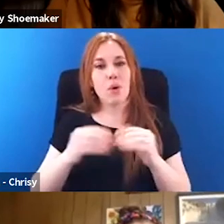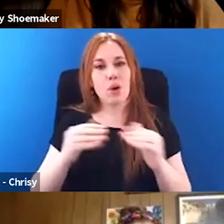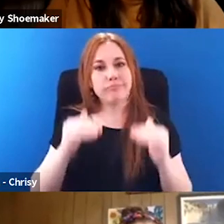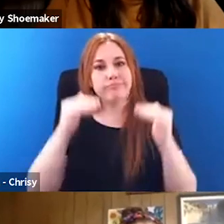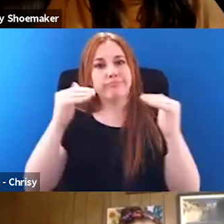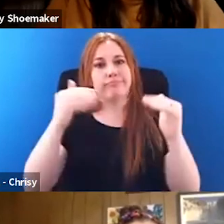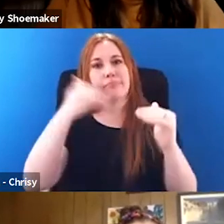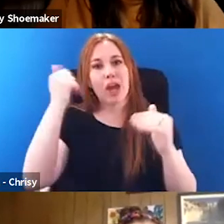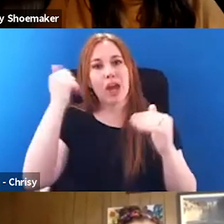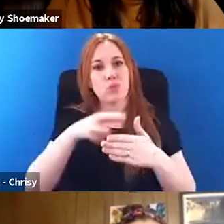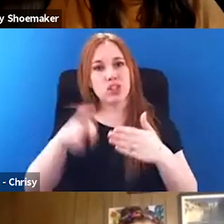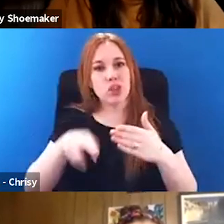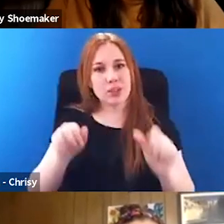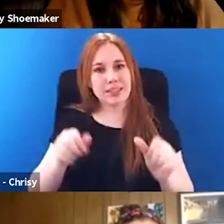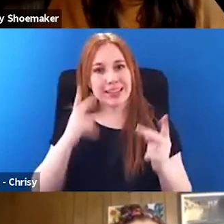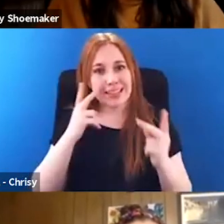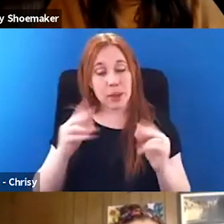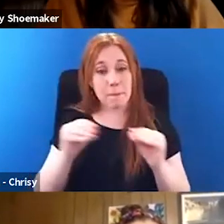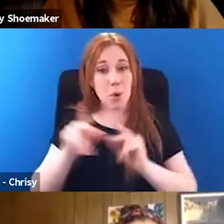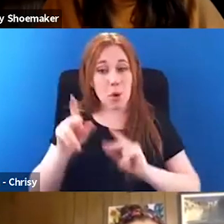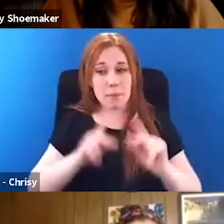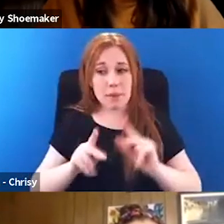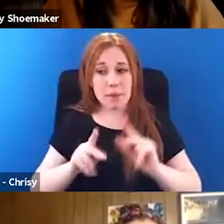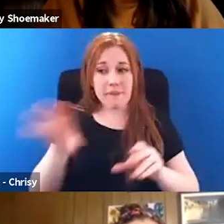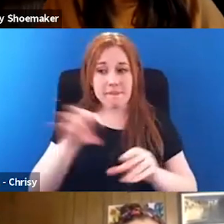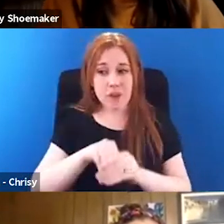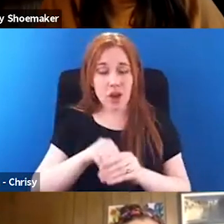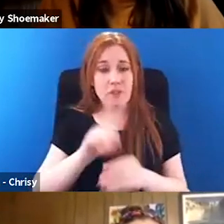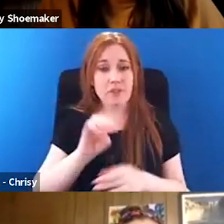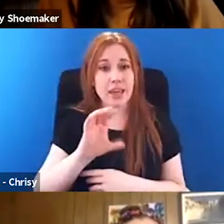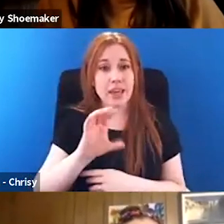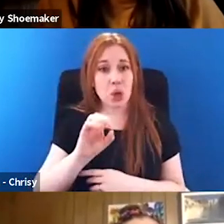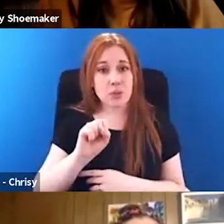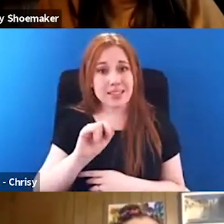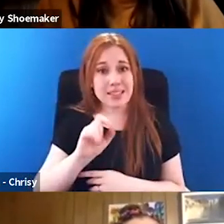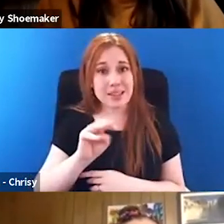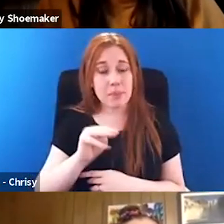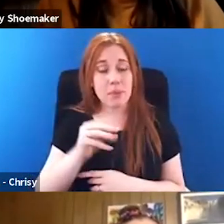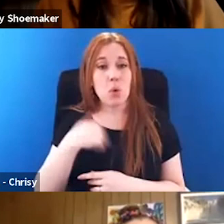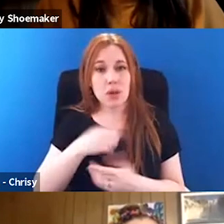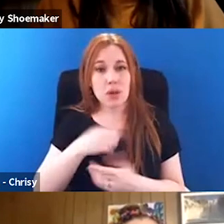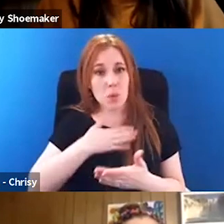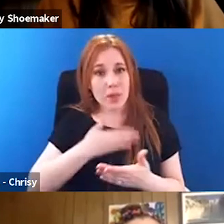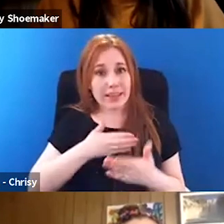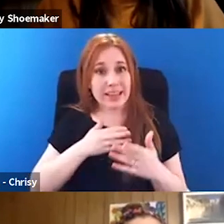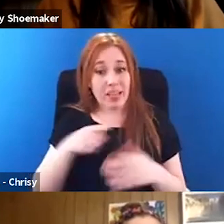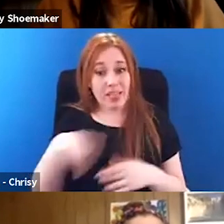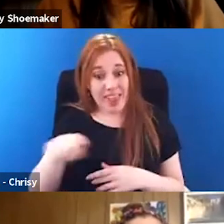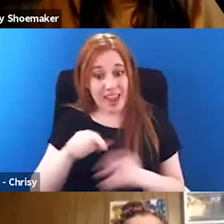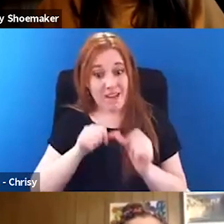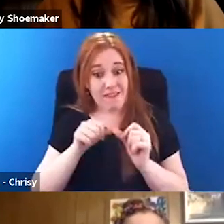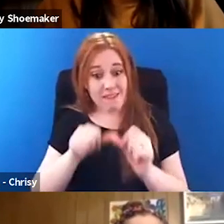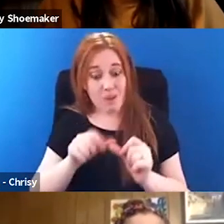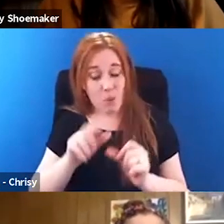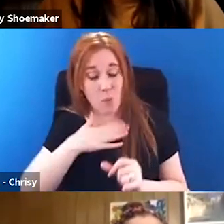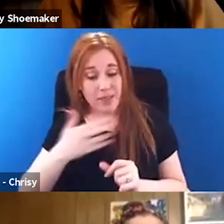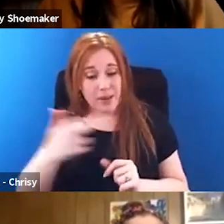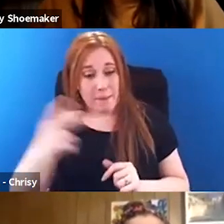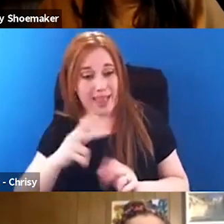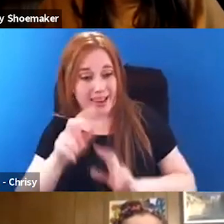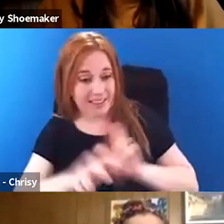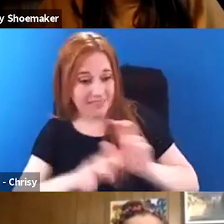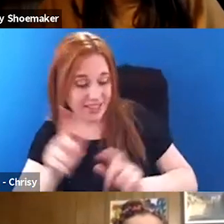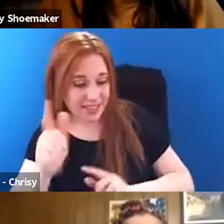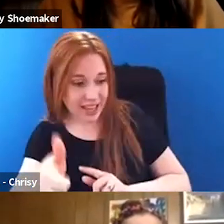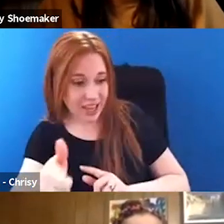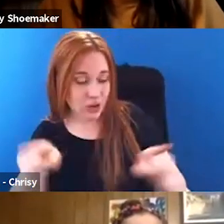see. So the more people we can put into this ecosystem who are willing to invest back into that same ecosystem will help us be able to realize